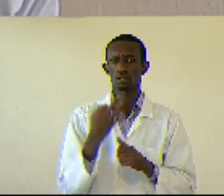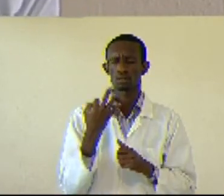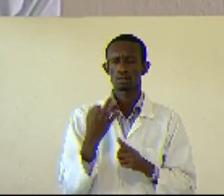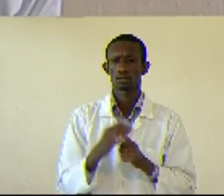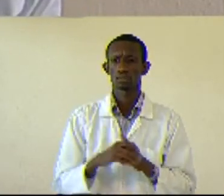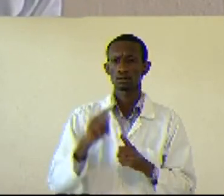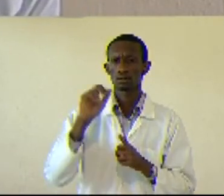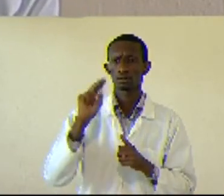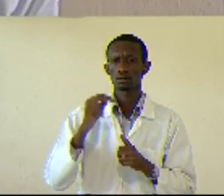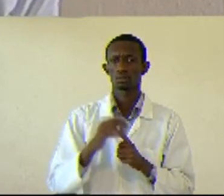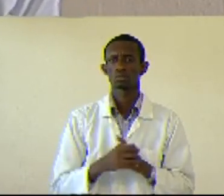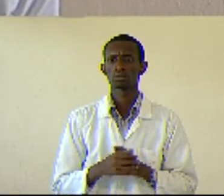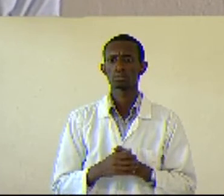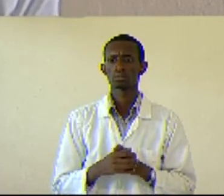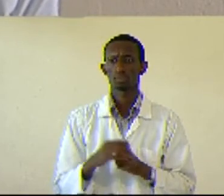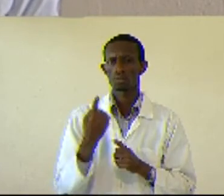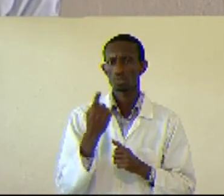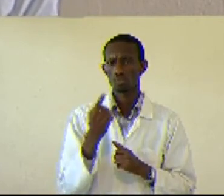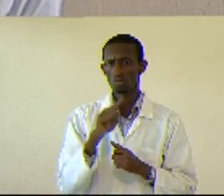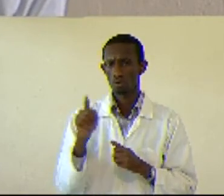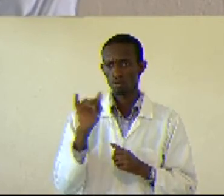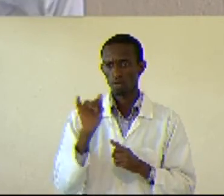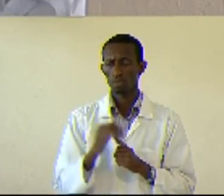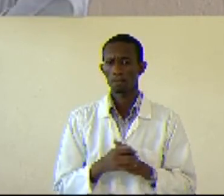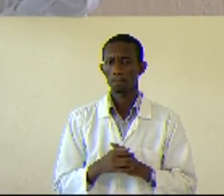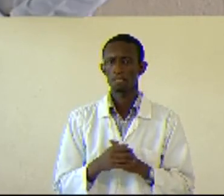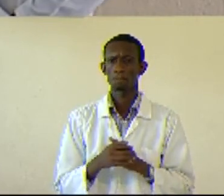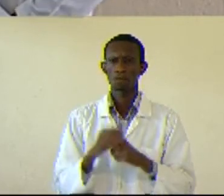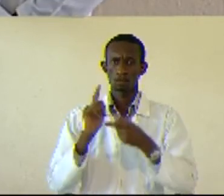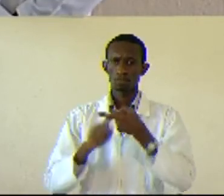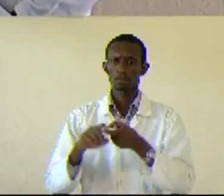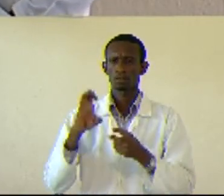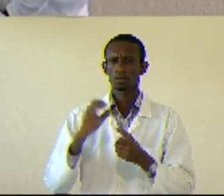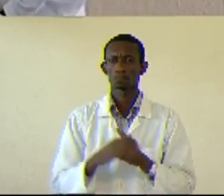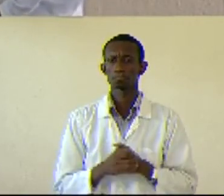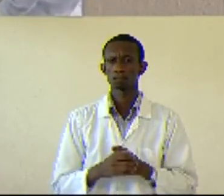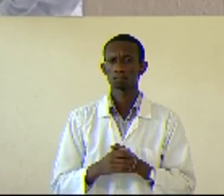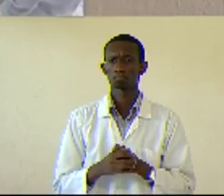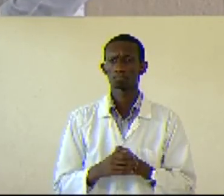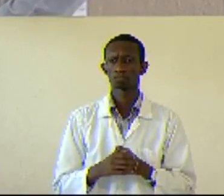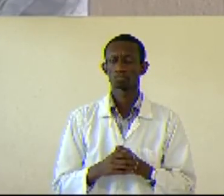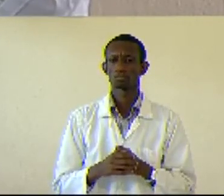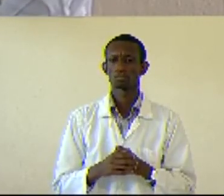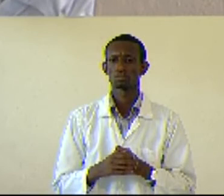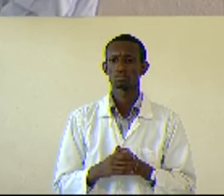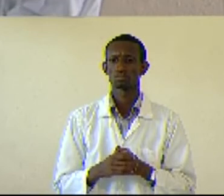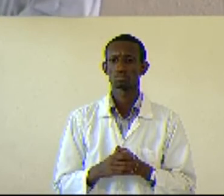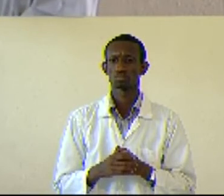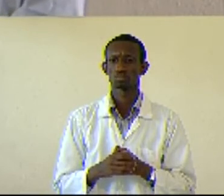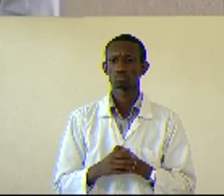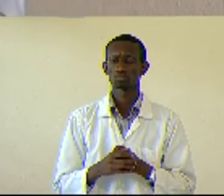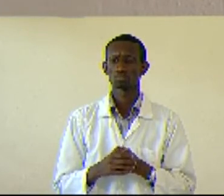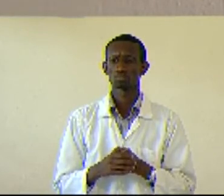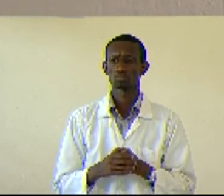tan inverse of y, then plus c, or minus cotan inverse of y plus c.